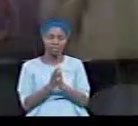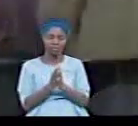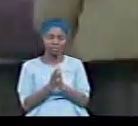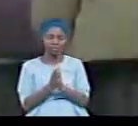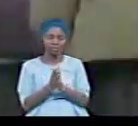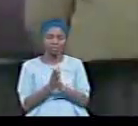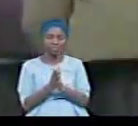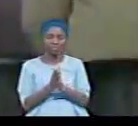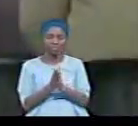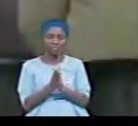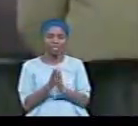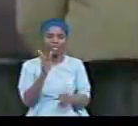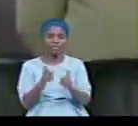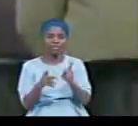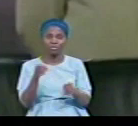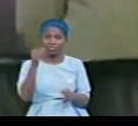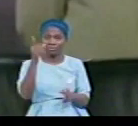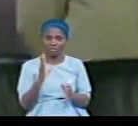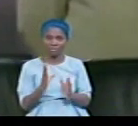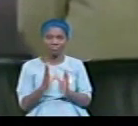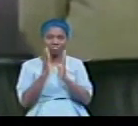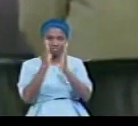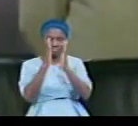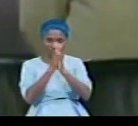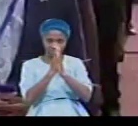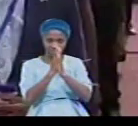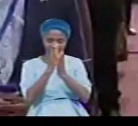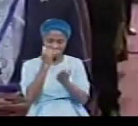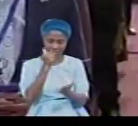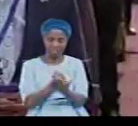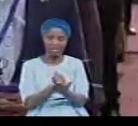And the people of God said,